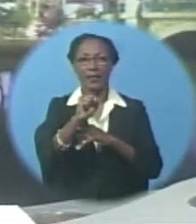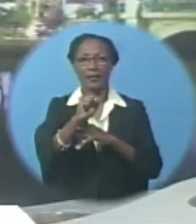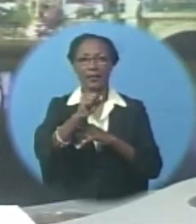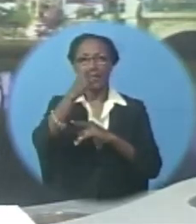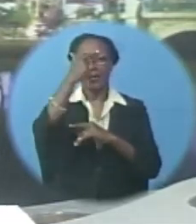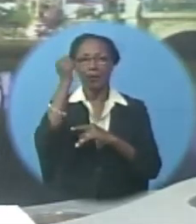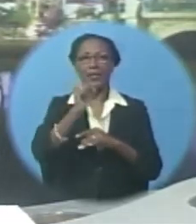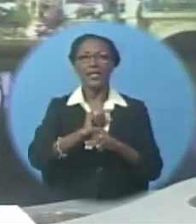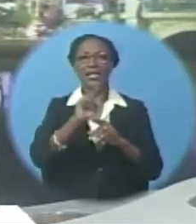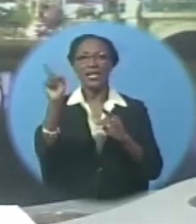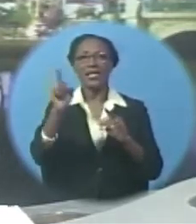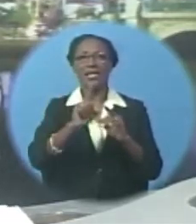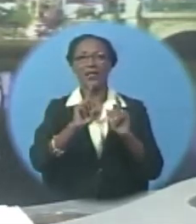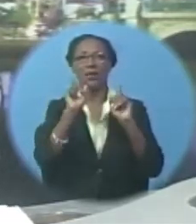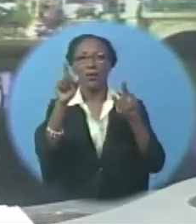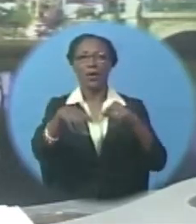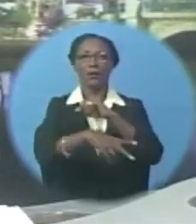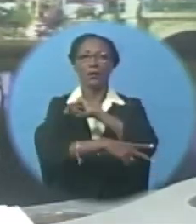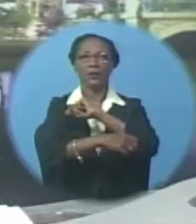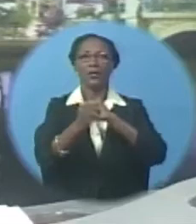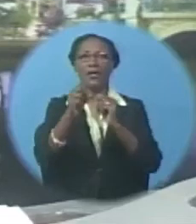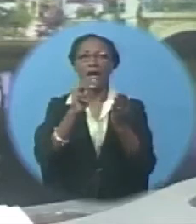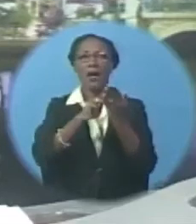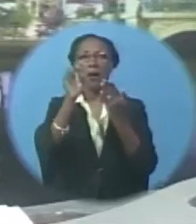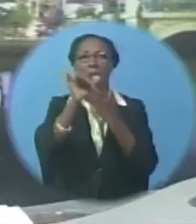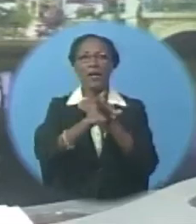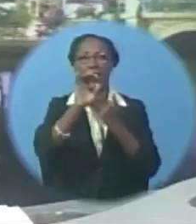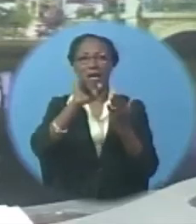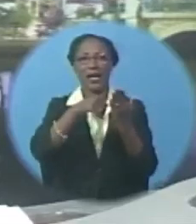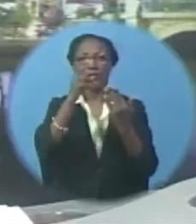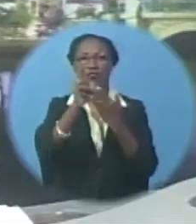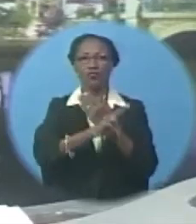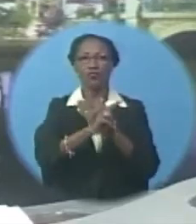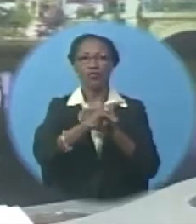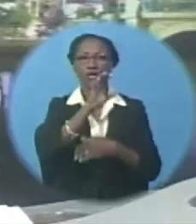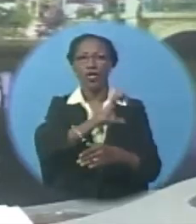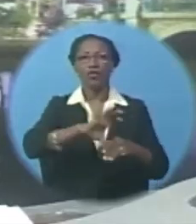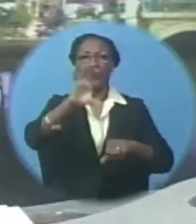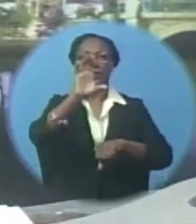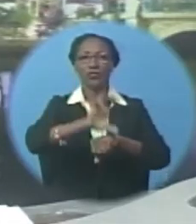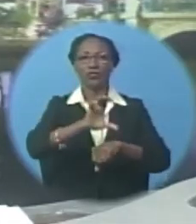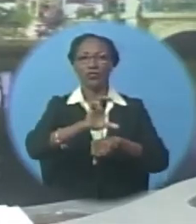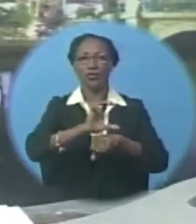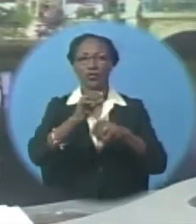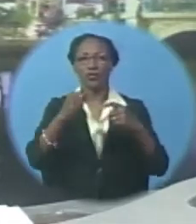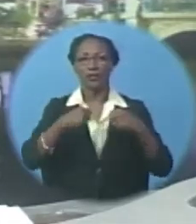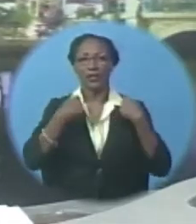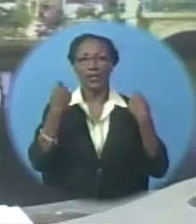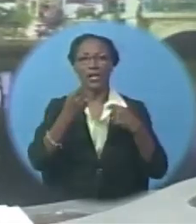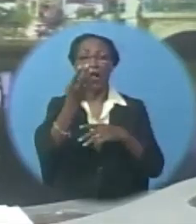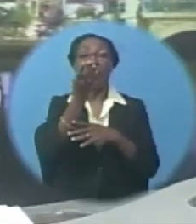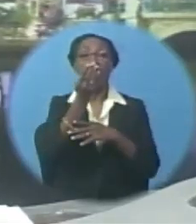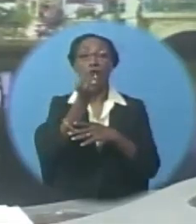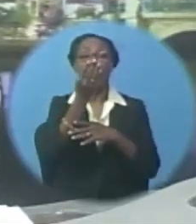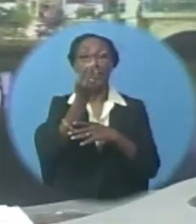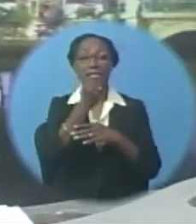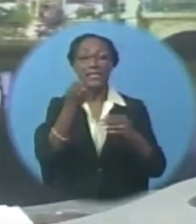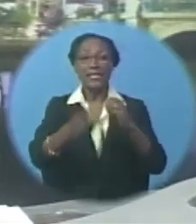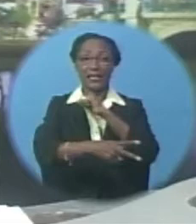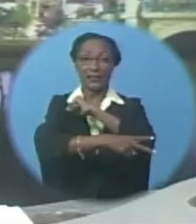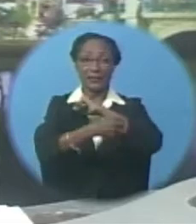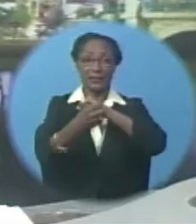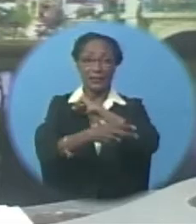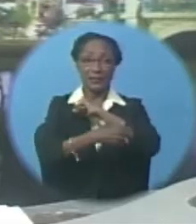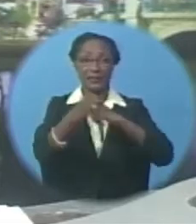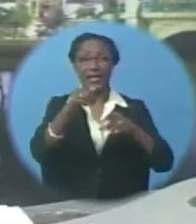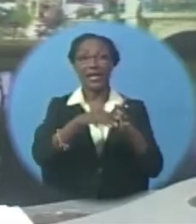on a burglary spree between May and June. Police say the Christchurch teenager committed 14 burglaries in the Oyston Station